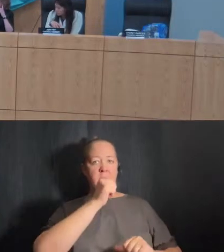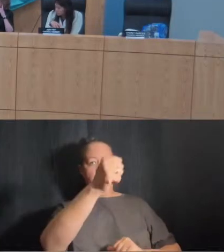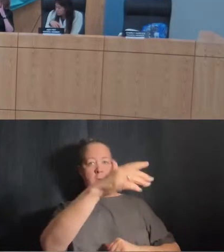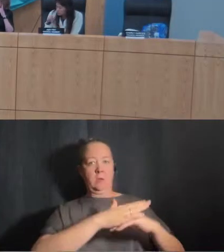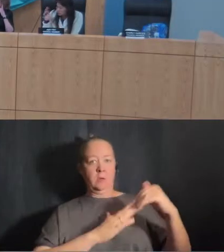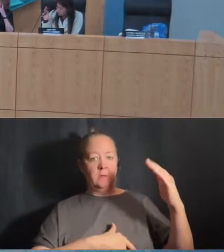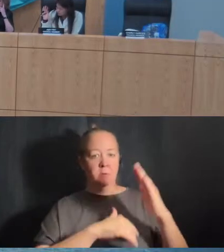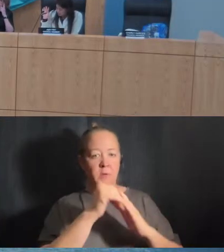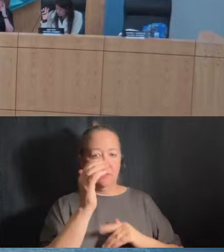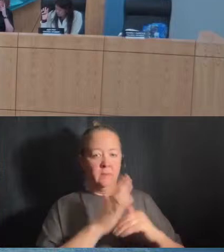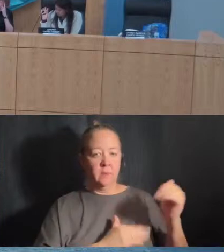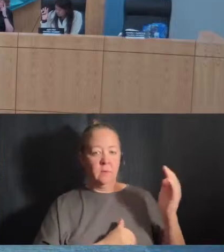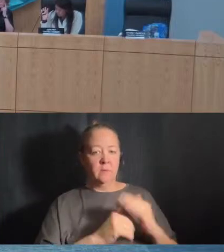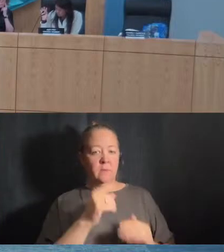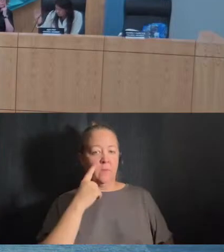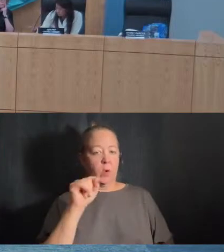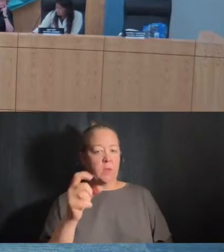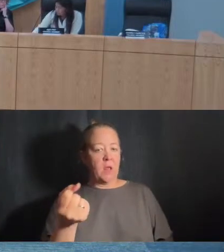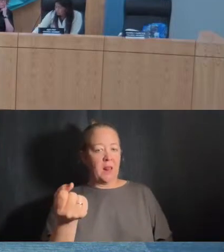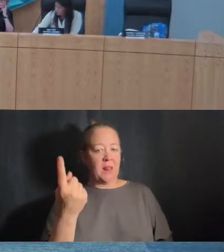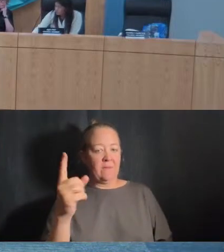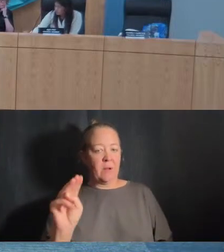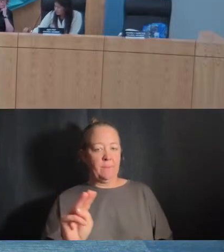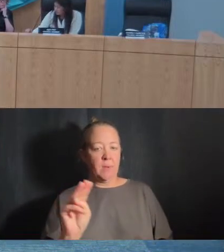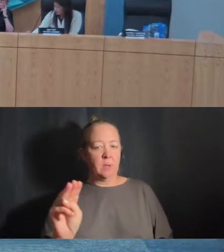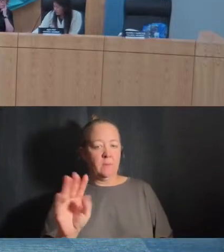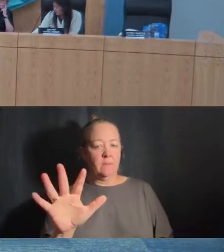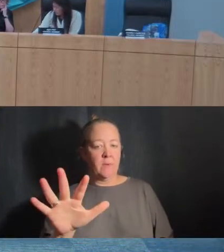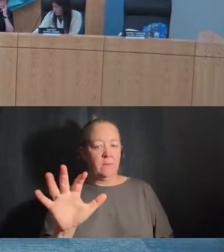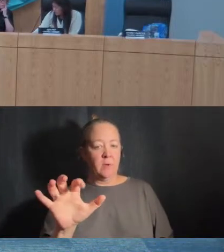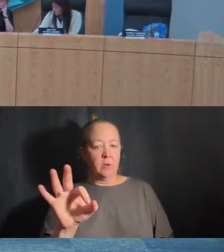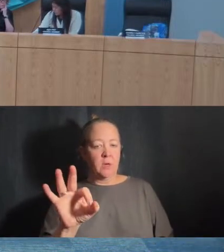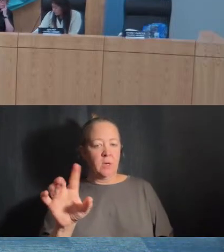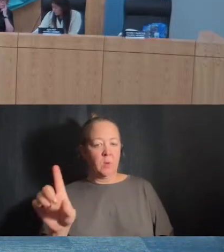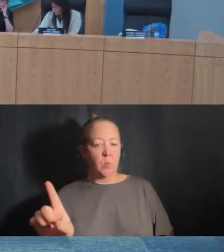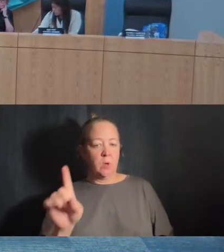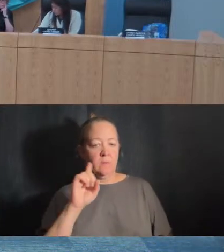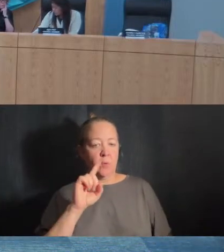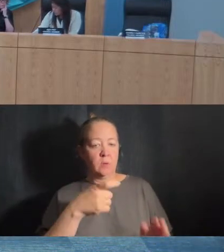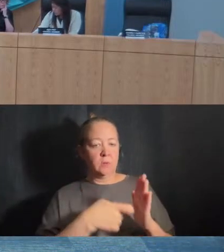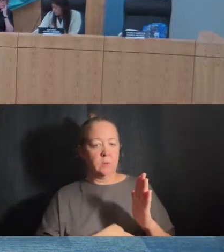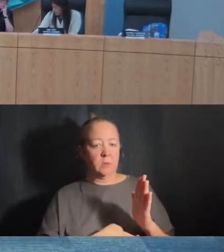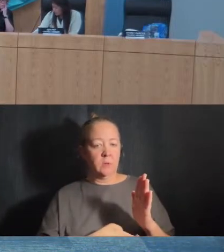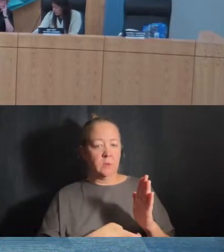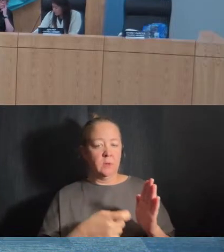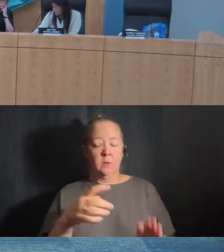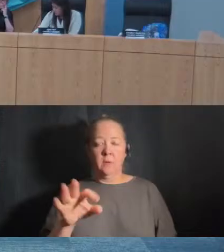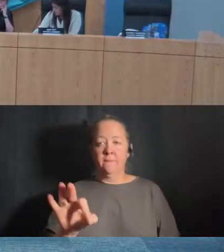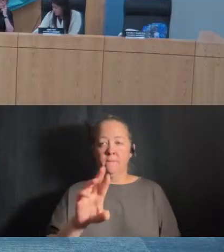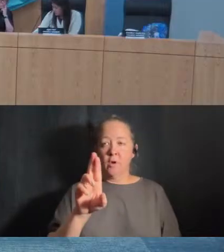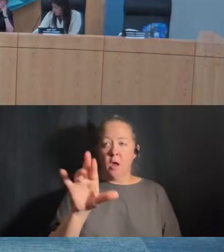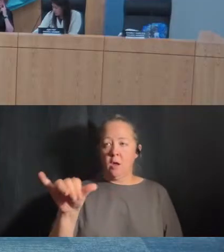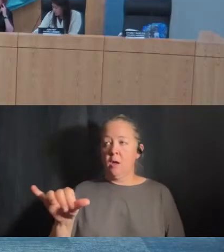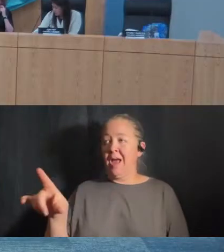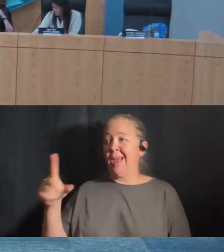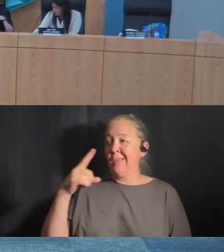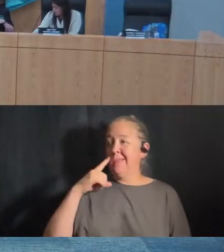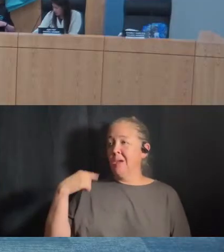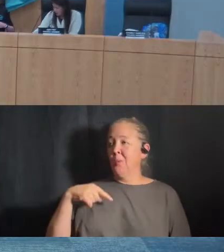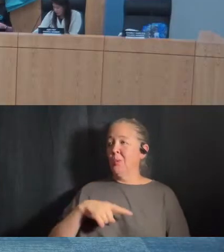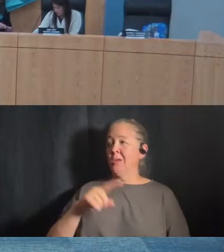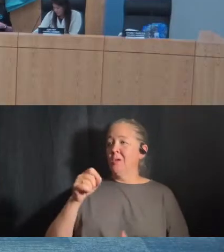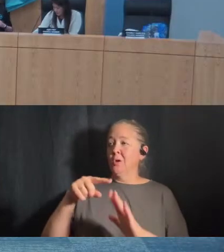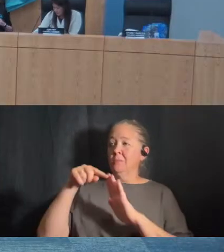$11,591,000 in expenditures? Councilmember Frye. I mean, I think we could look a little bit deeper into things